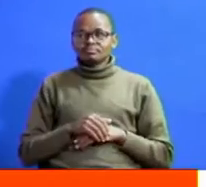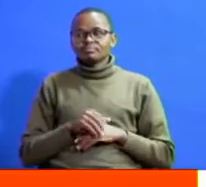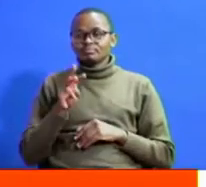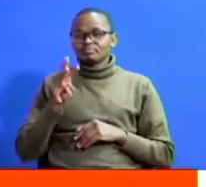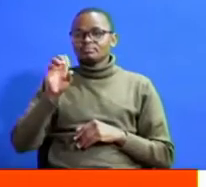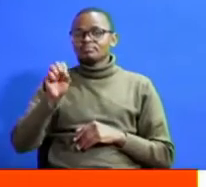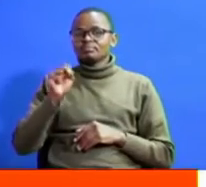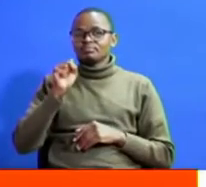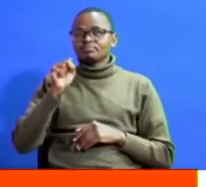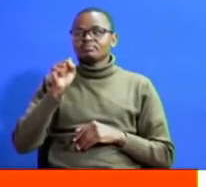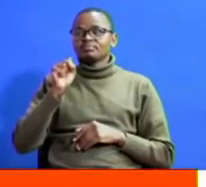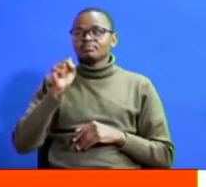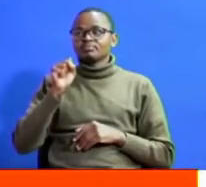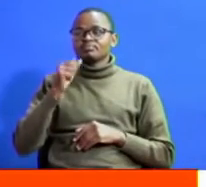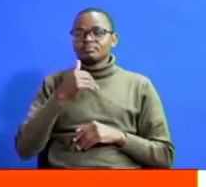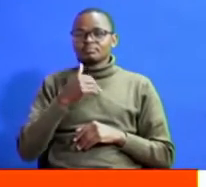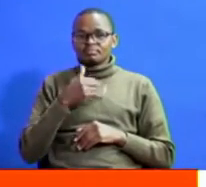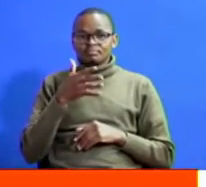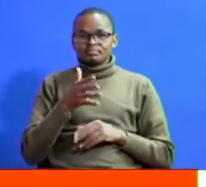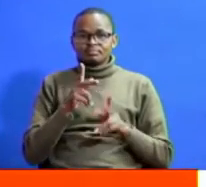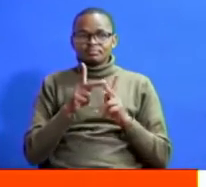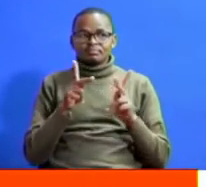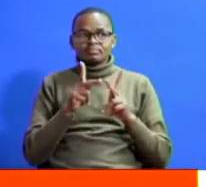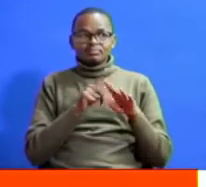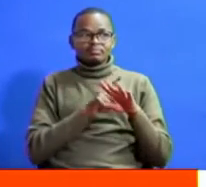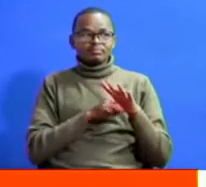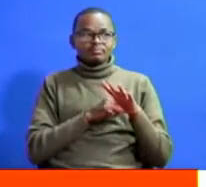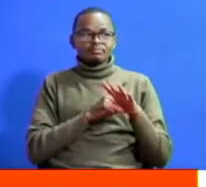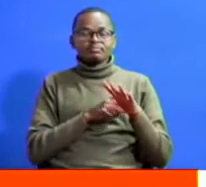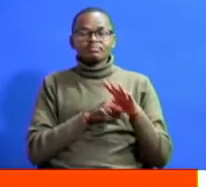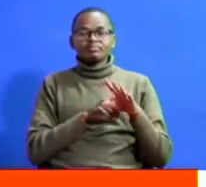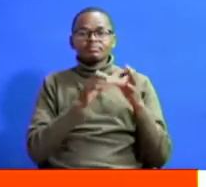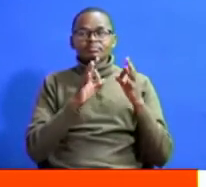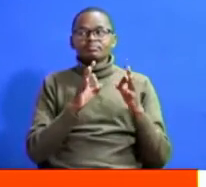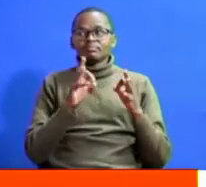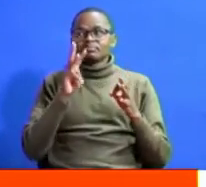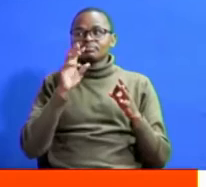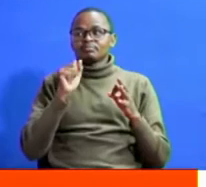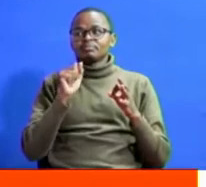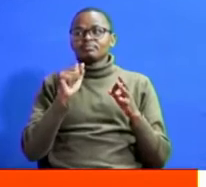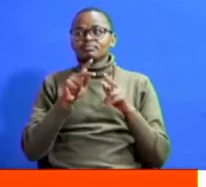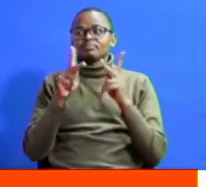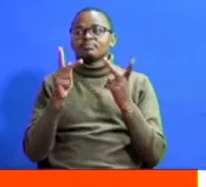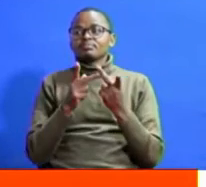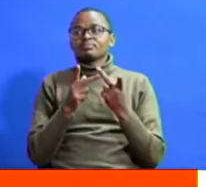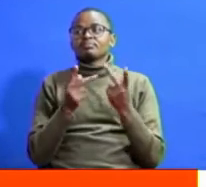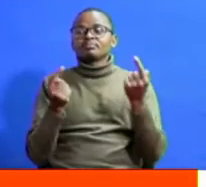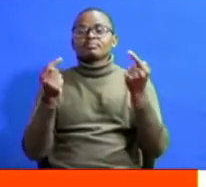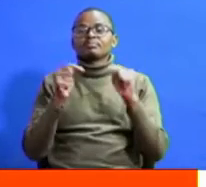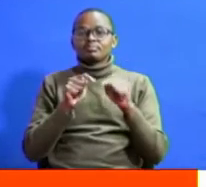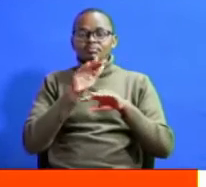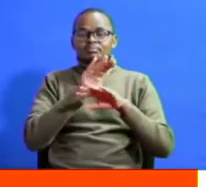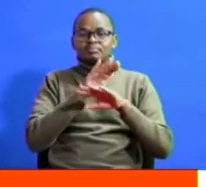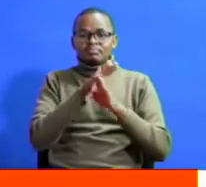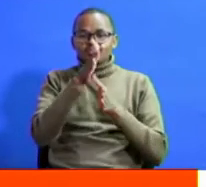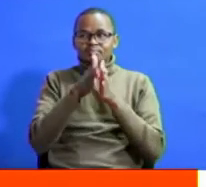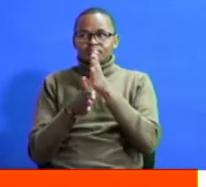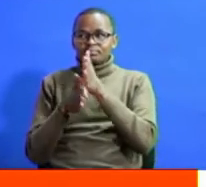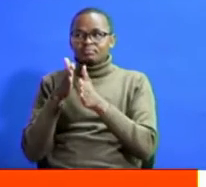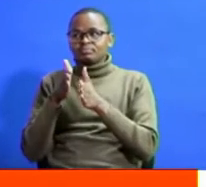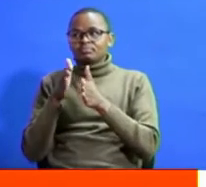was and has been in this very, very government. If he was in a position to at least come up with good strategies such